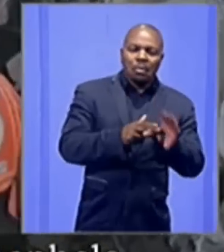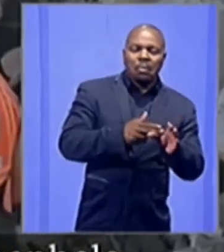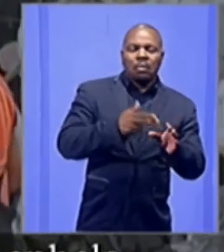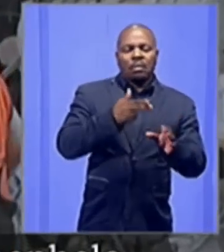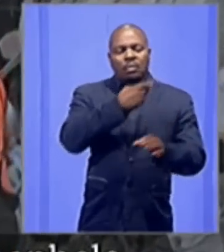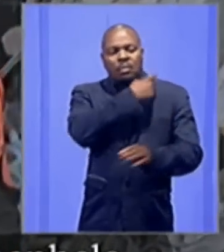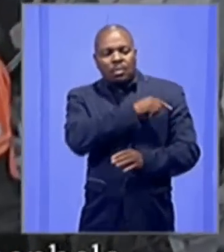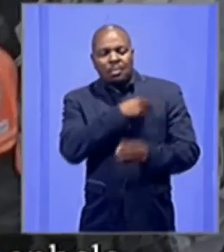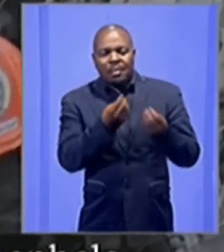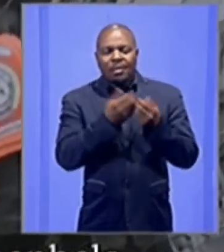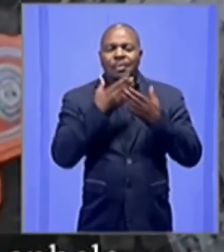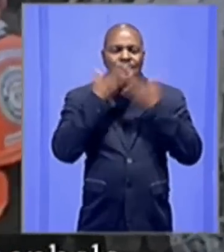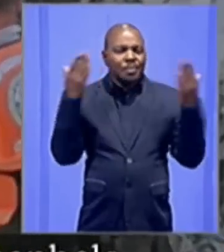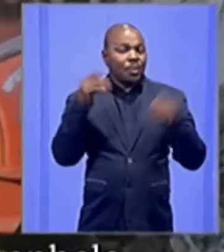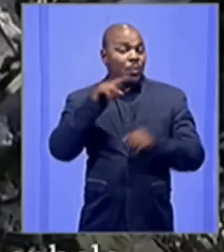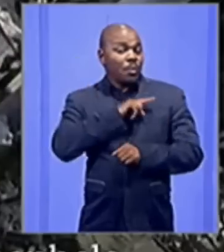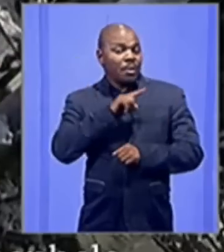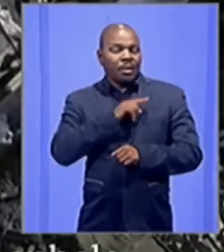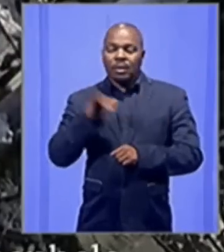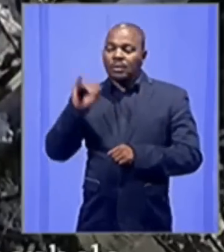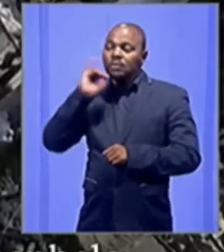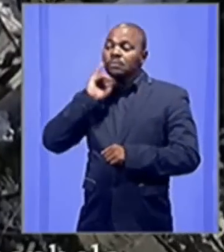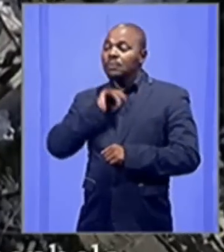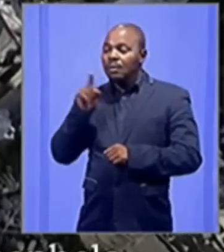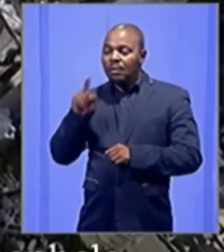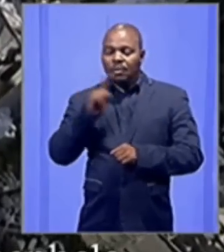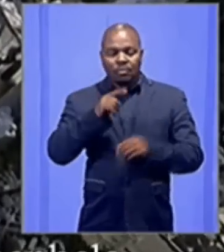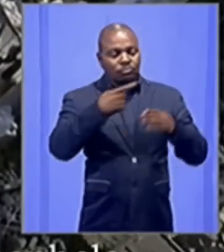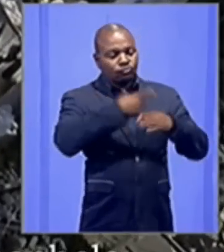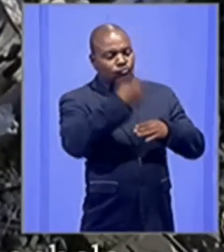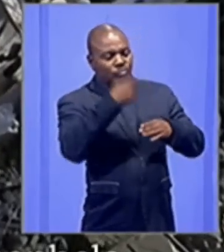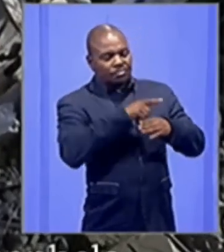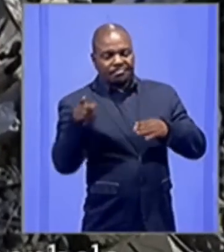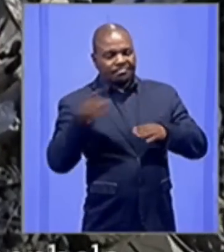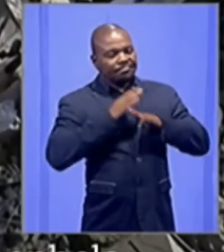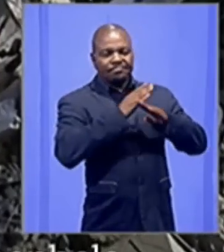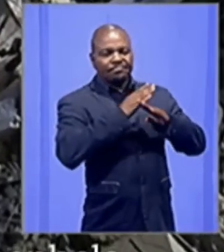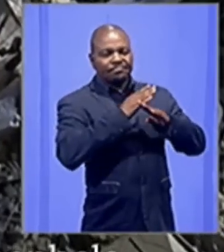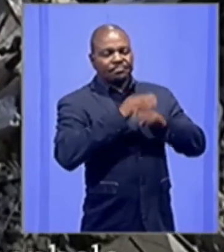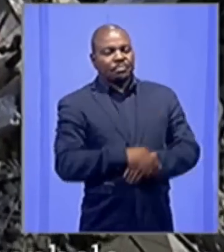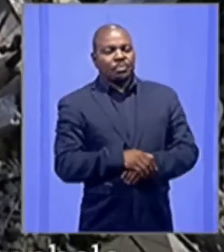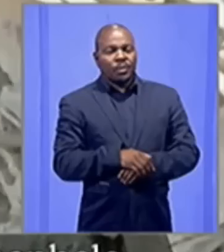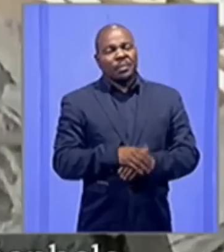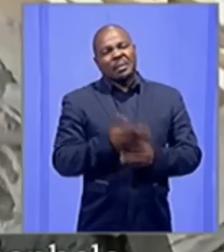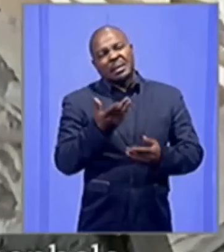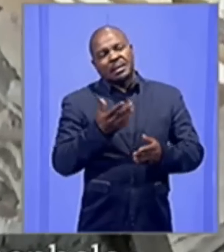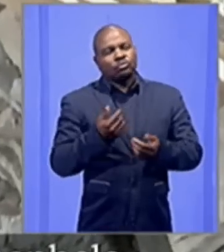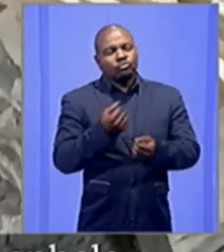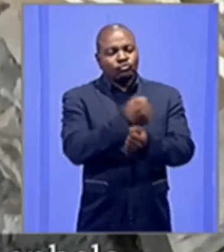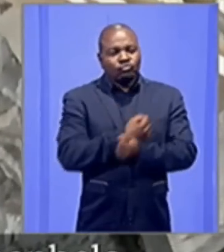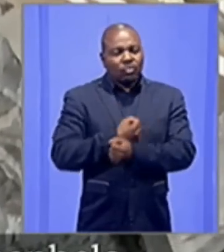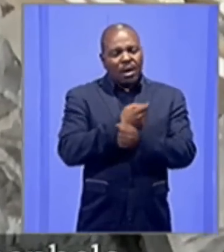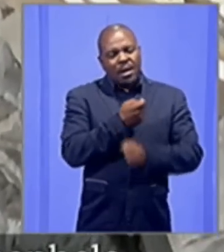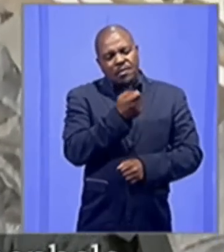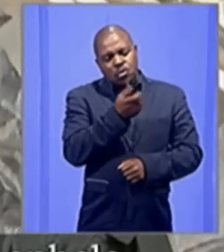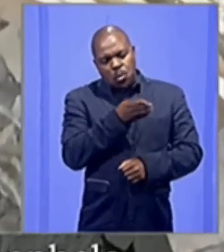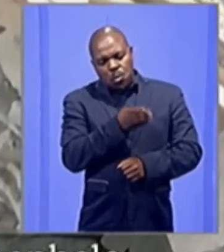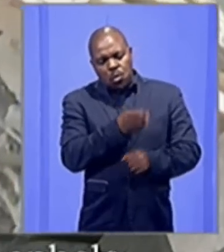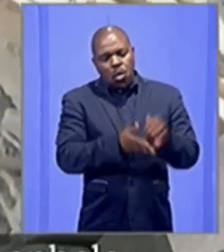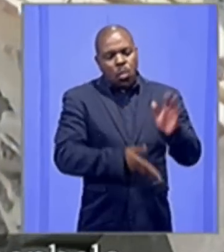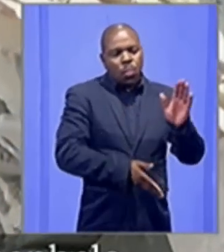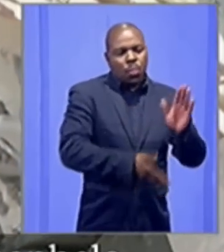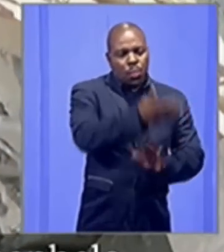dihlare ka baka la ge Israel e thibile lefelo leo le šireleditšwego. Ke dilori tše mmalwa fela tšeo di tshelago ka